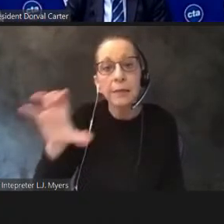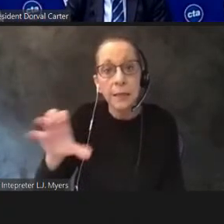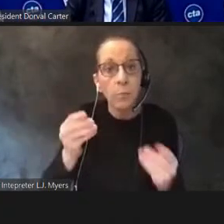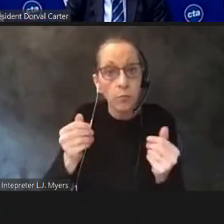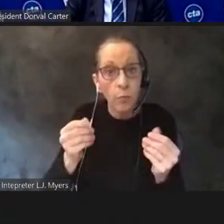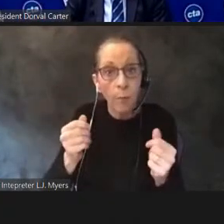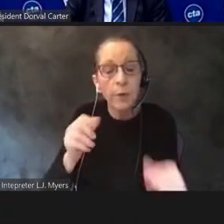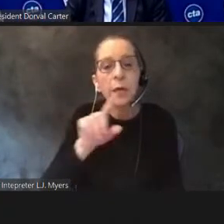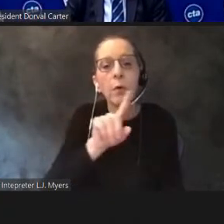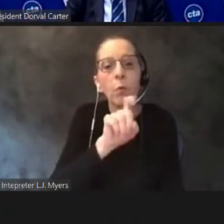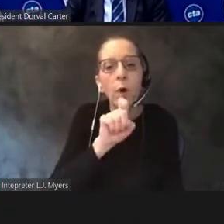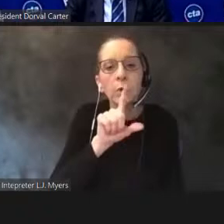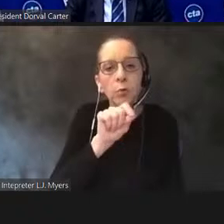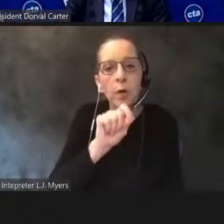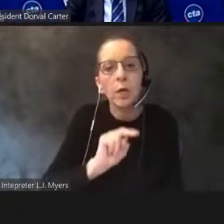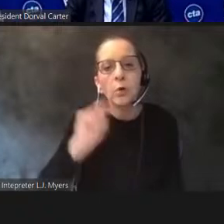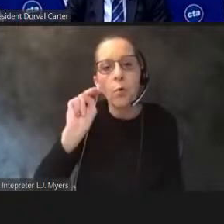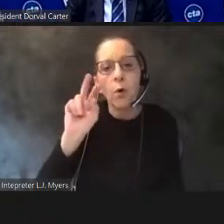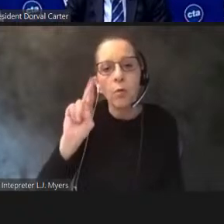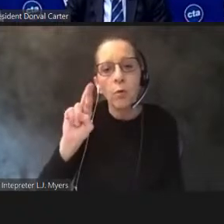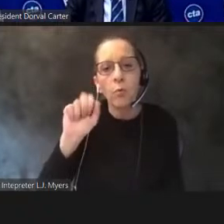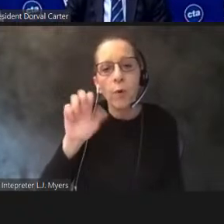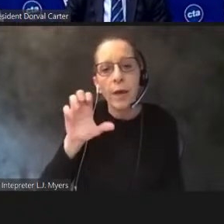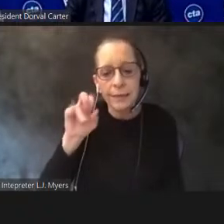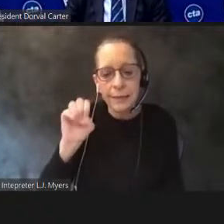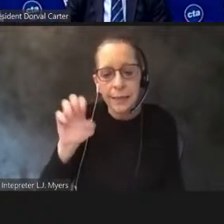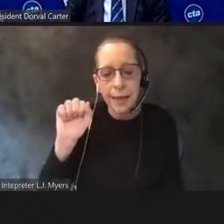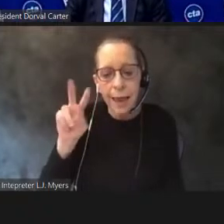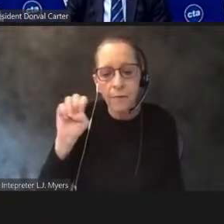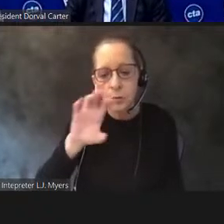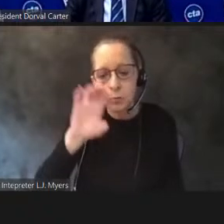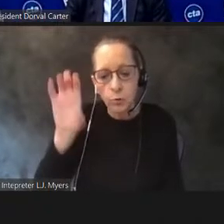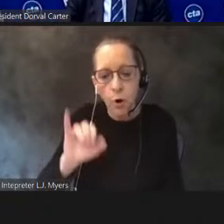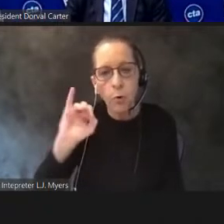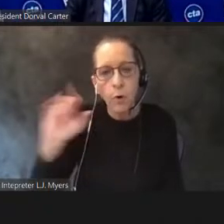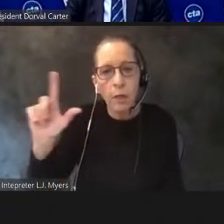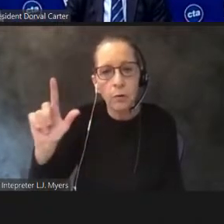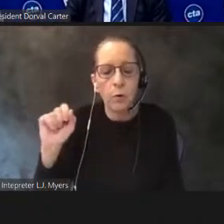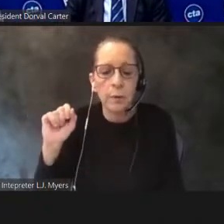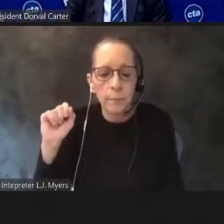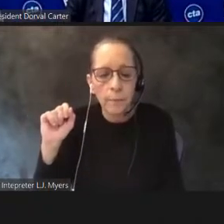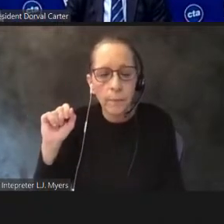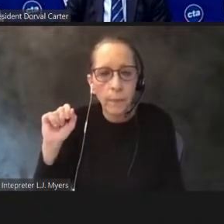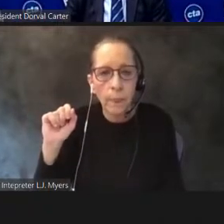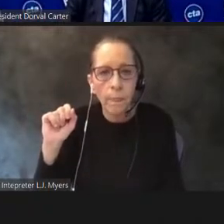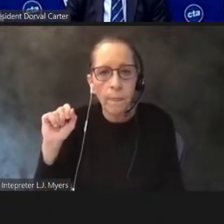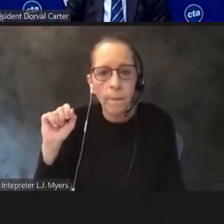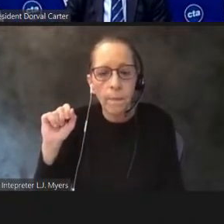at 120 North Racine Avenue, Chicago, Illinois.